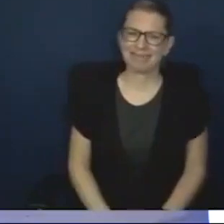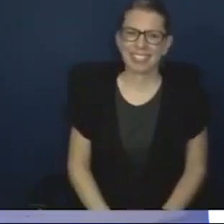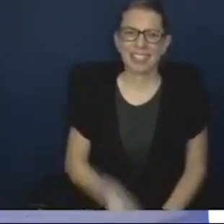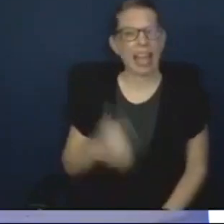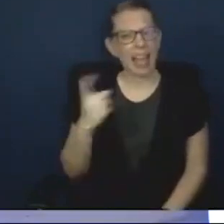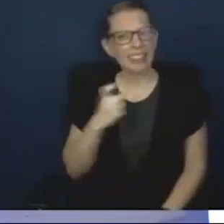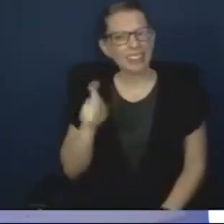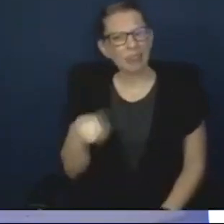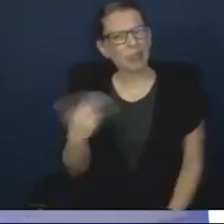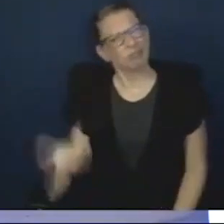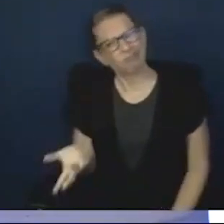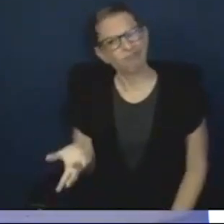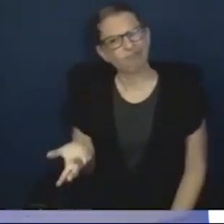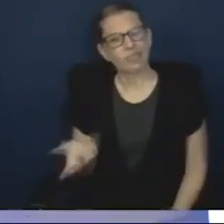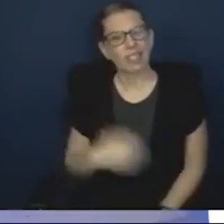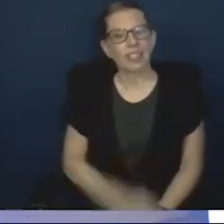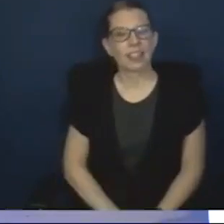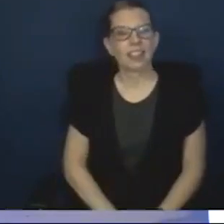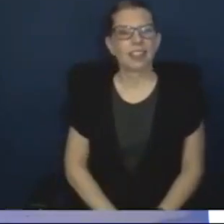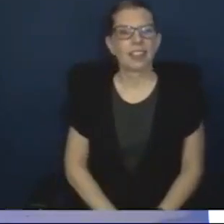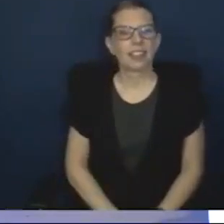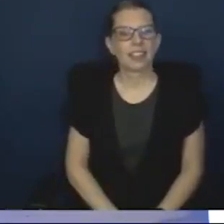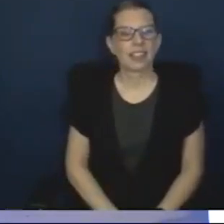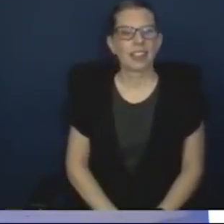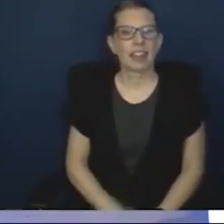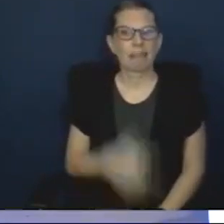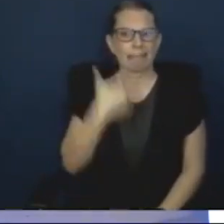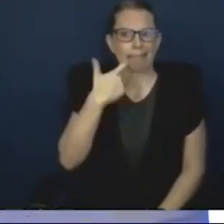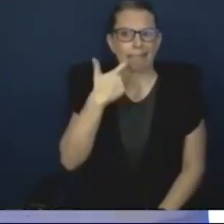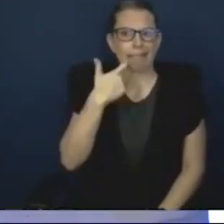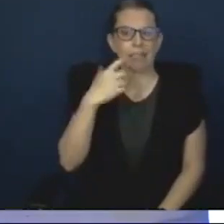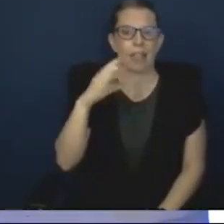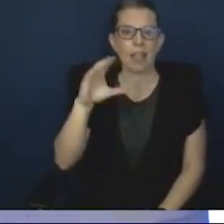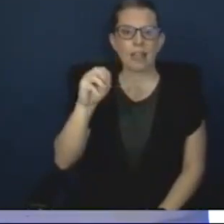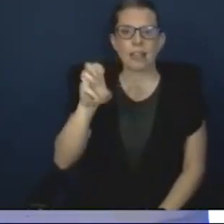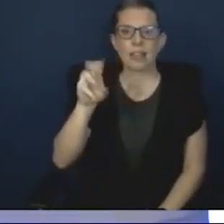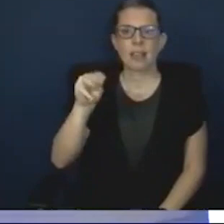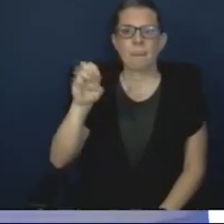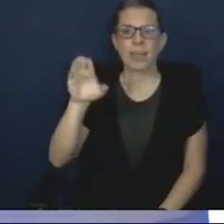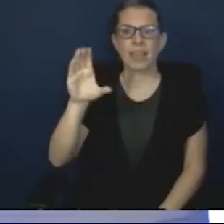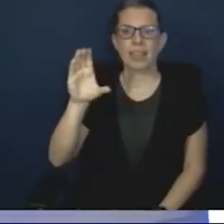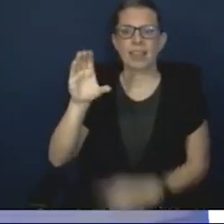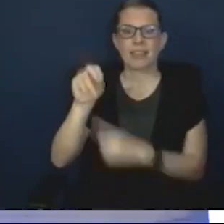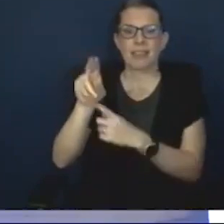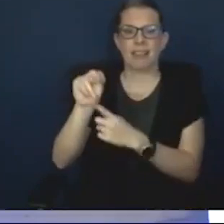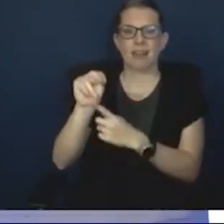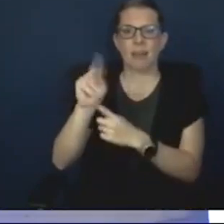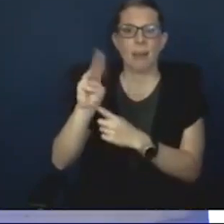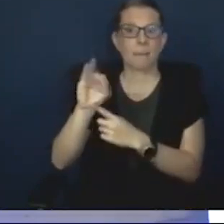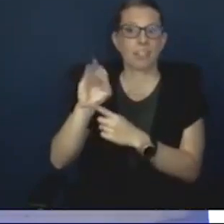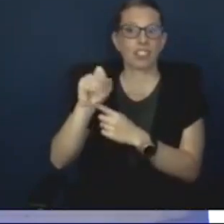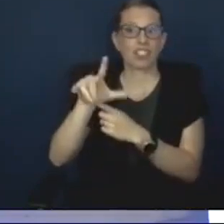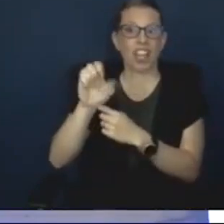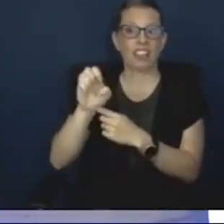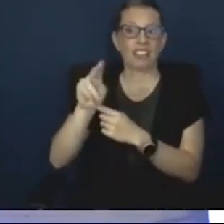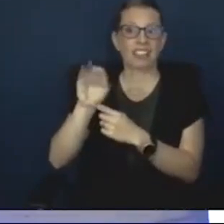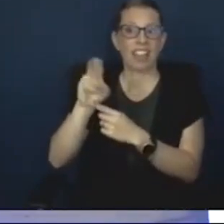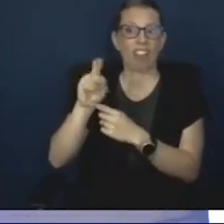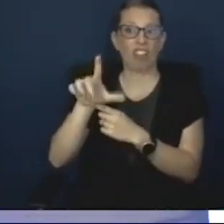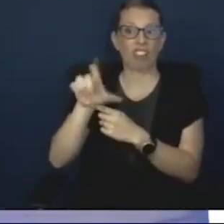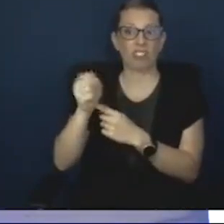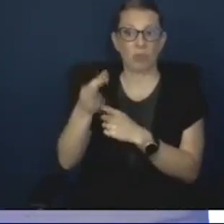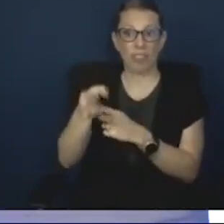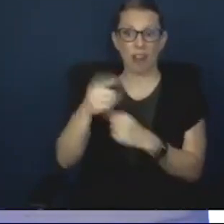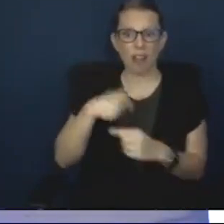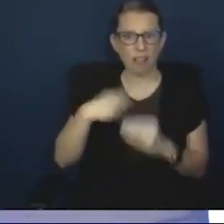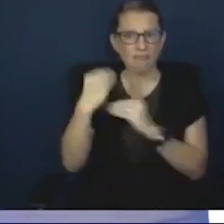and recently I was over at the Comic-Con here in Kansas City, and Nichelle Nichols, who played Uhura, was at there. Man, I was there. I got my picture. All right,